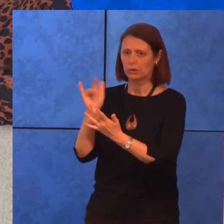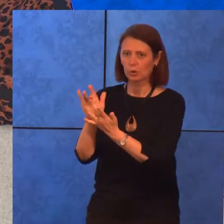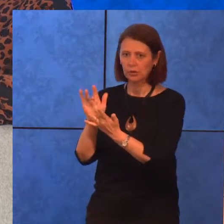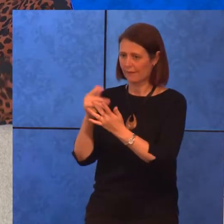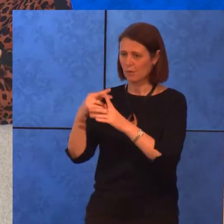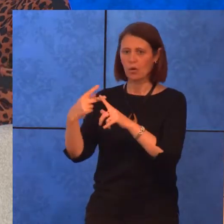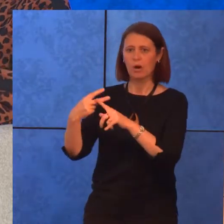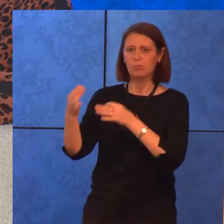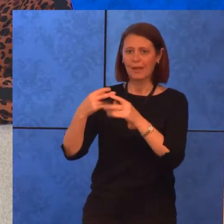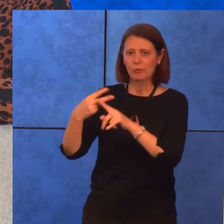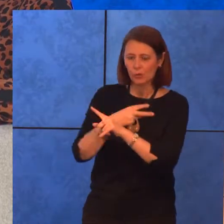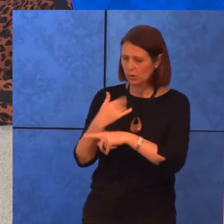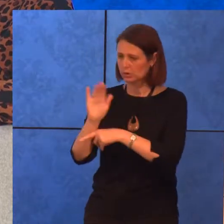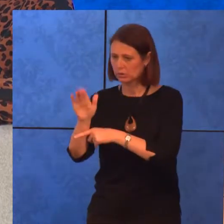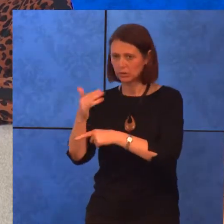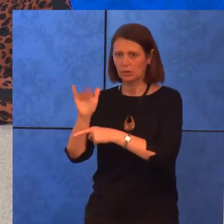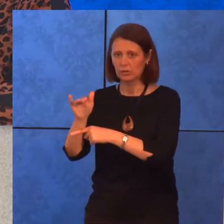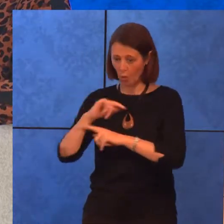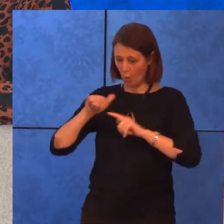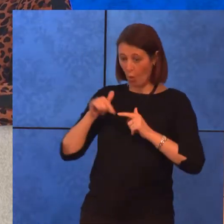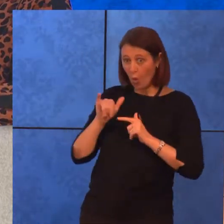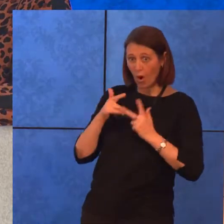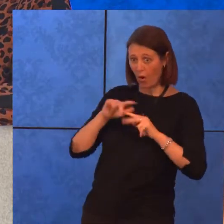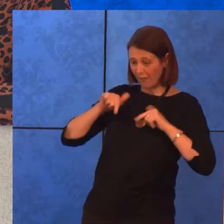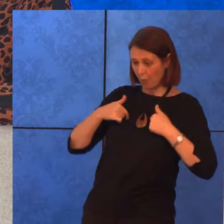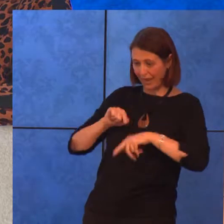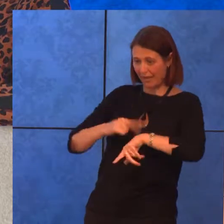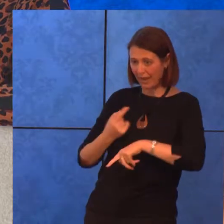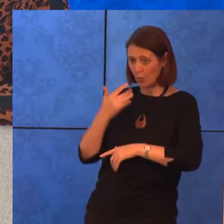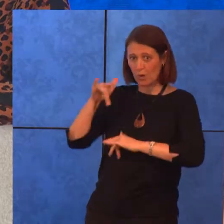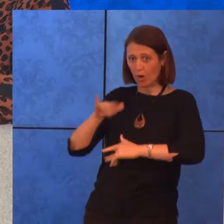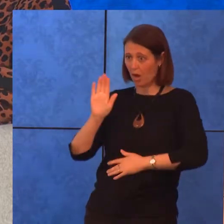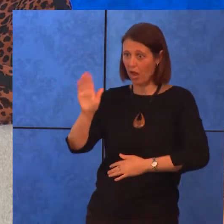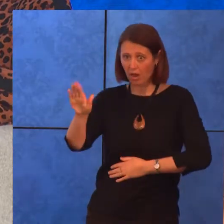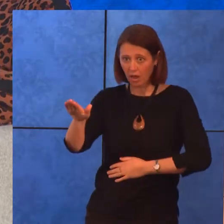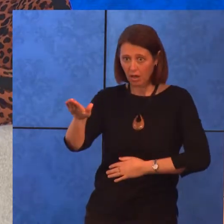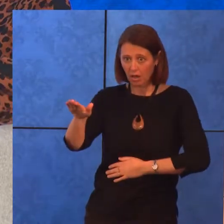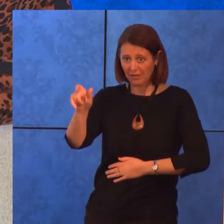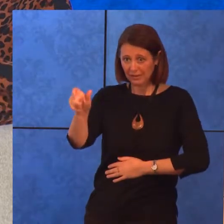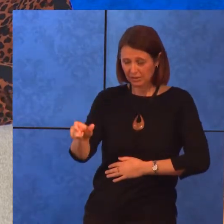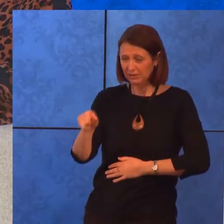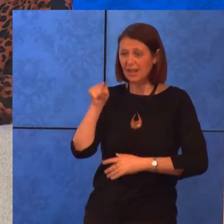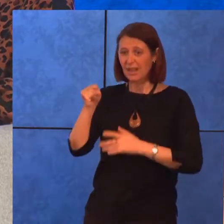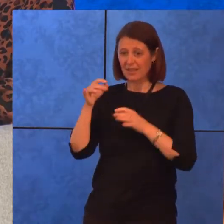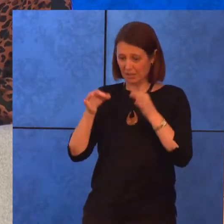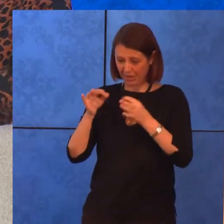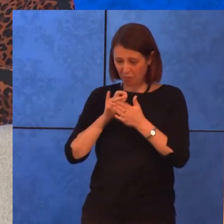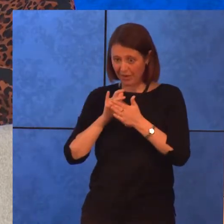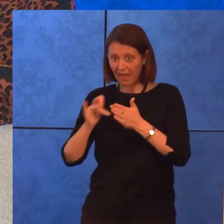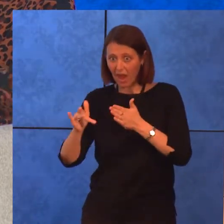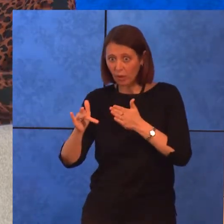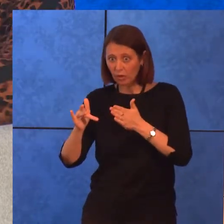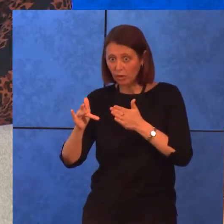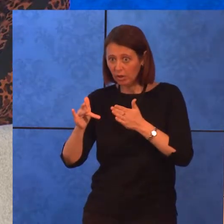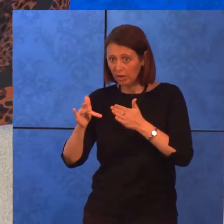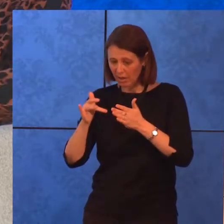plan review, or if we're late and we haven't gotten to that participant yet, we're finding that the plan runs out, the